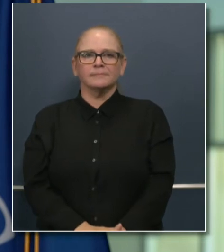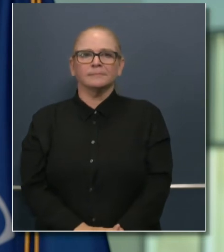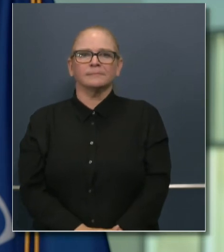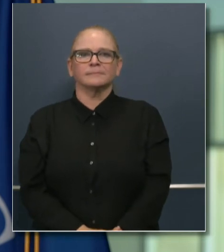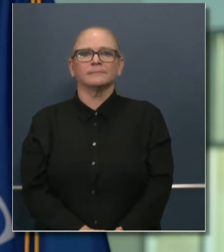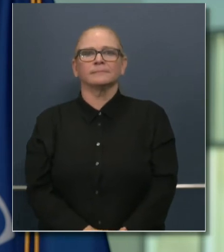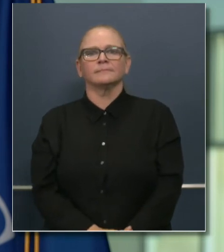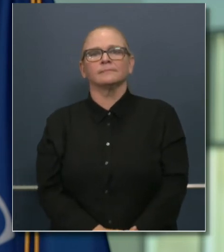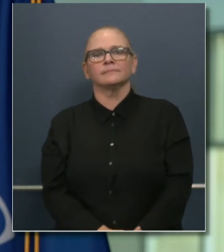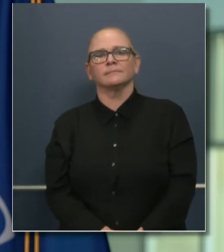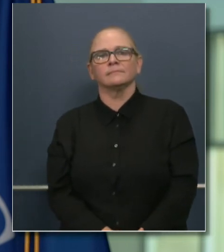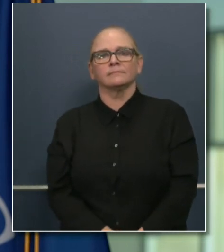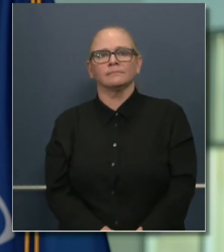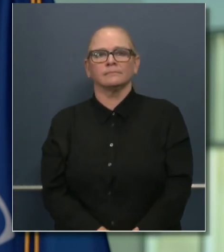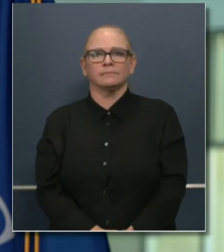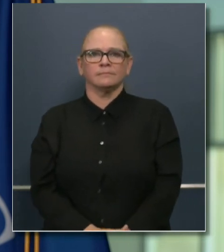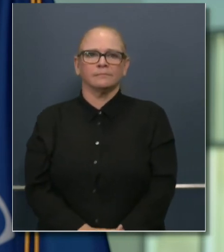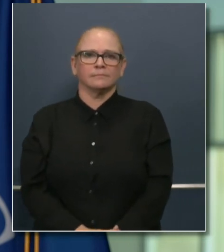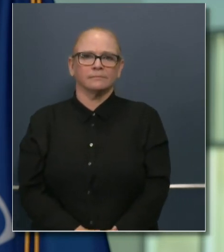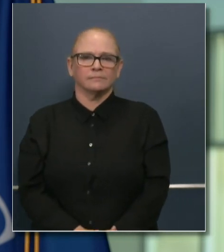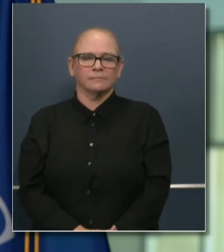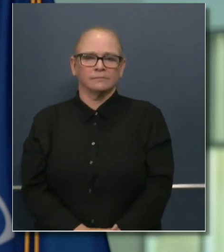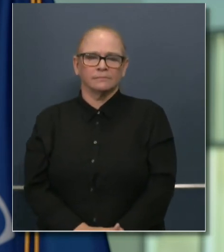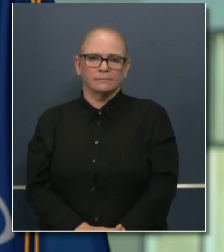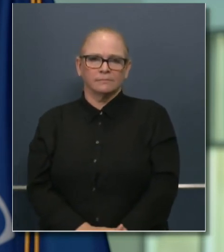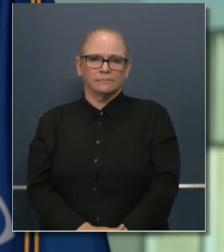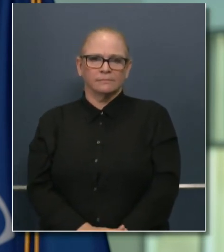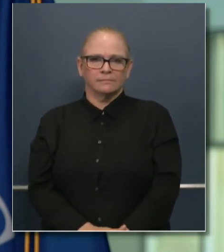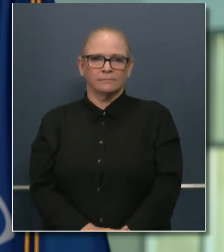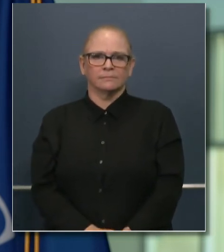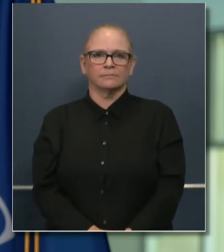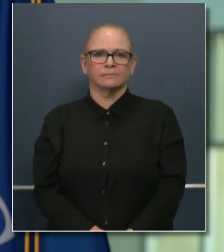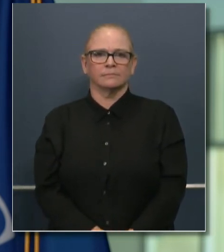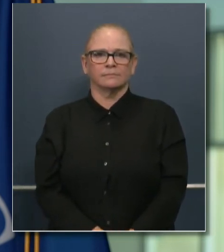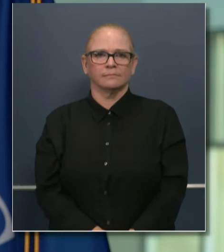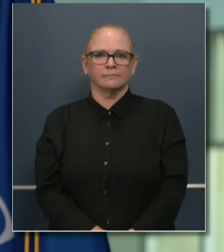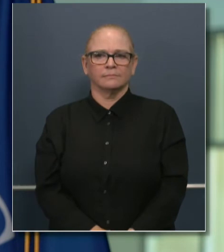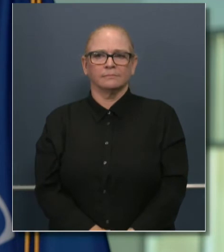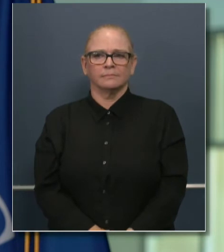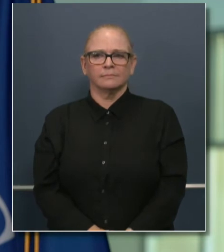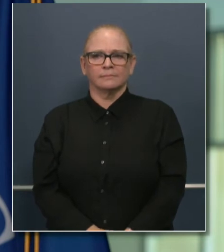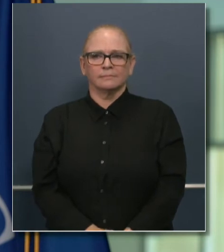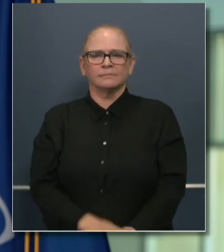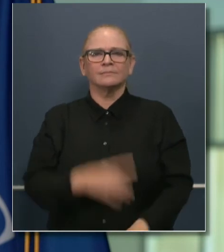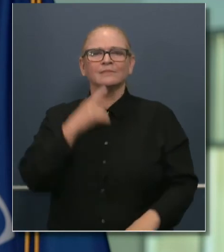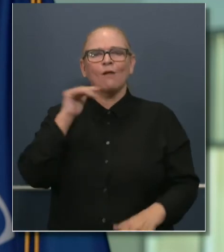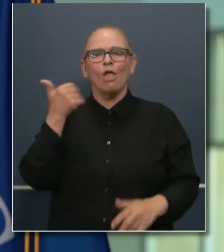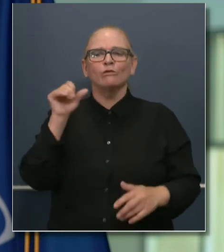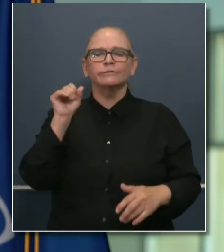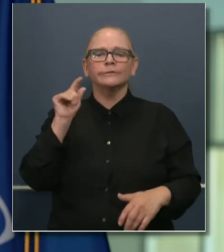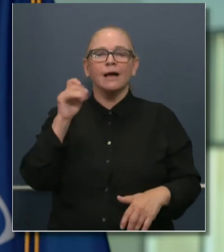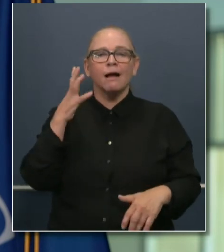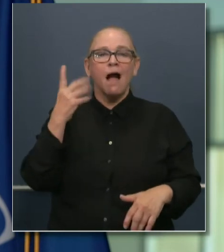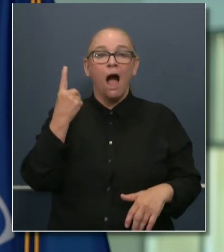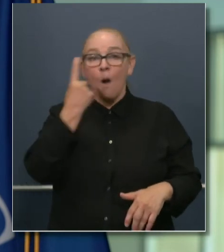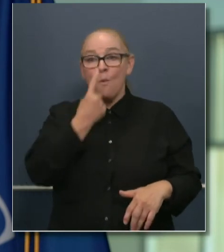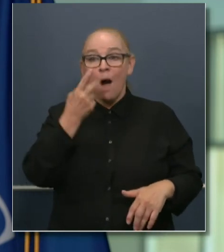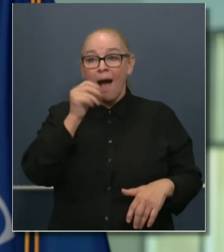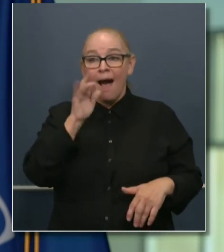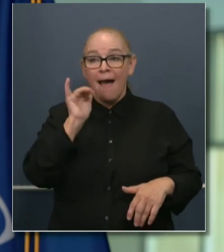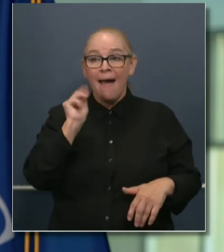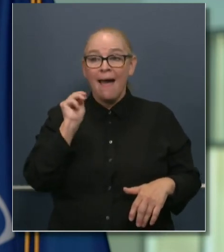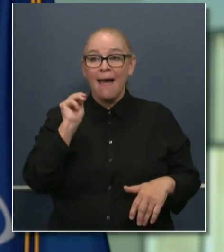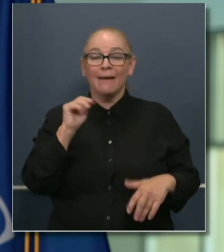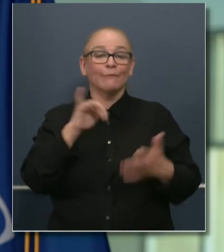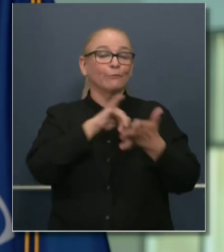Thank you, Governor. Several states from Hawaii to New York, states with lower case rates, have implemented orders to